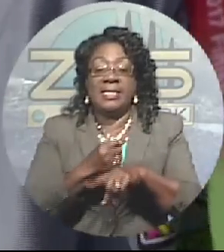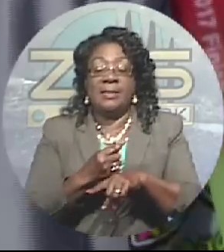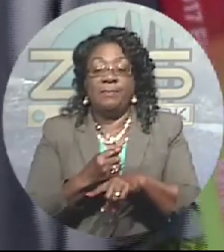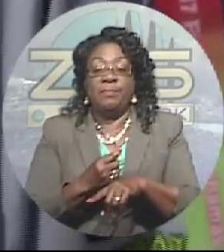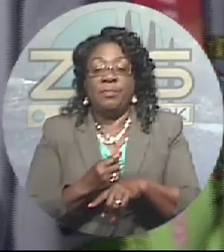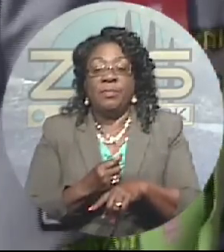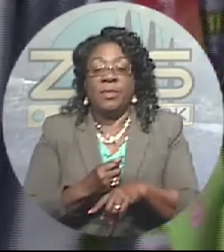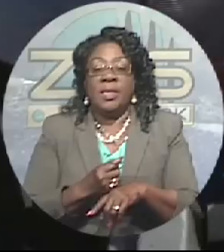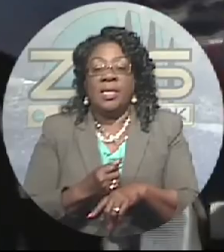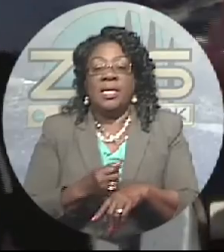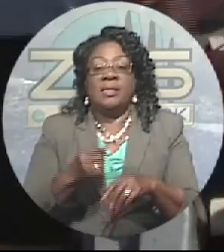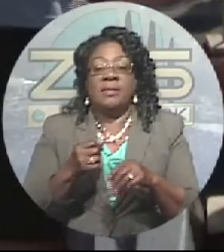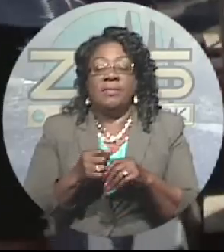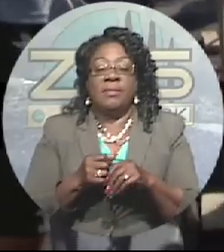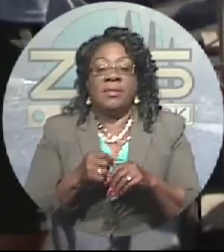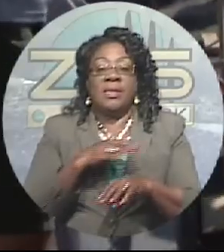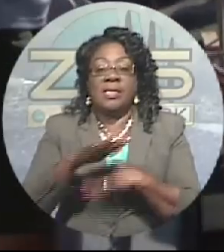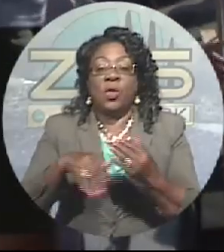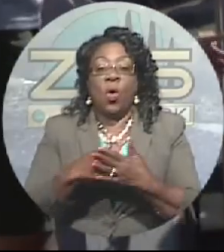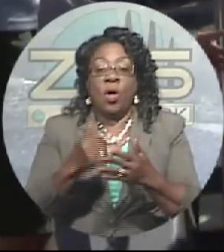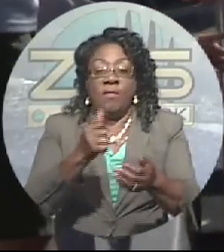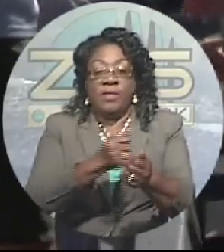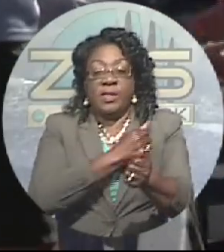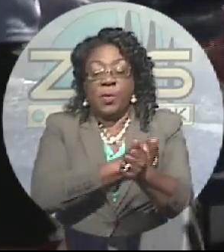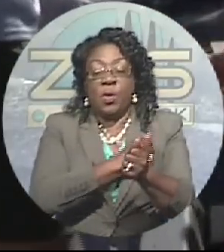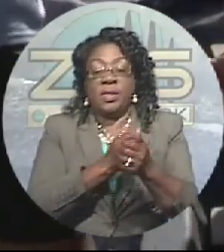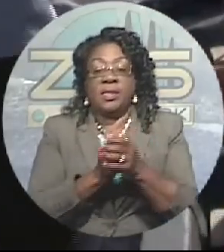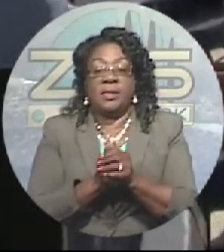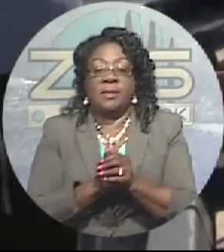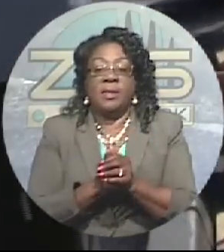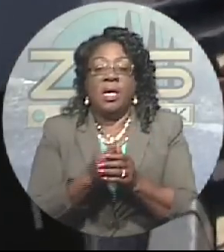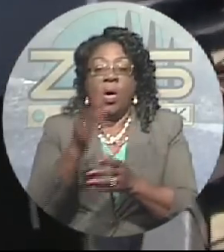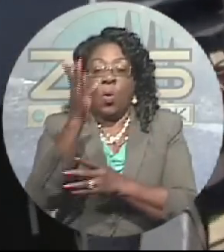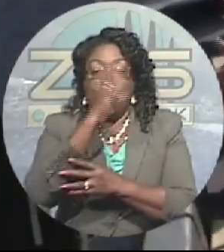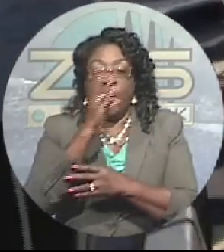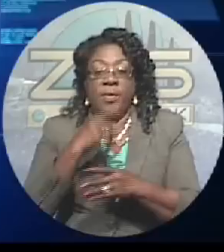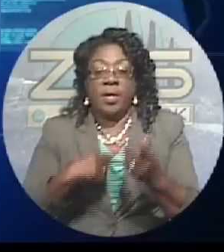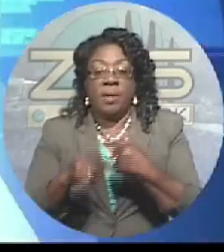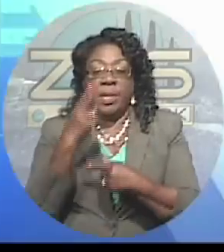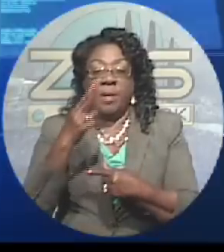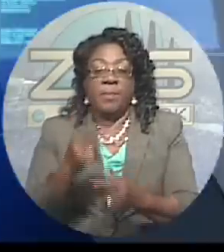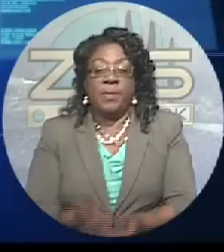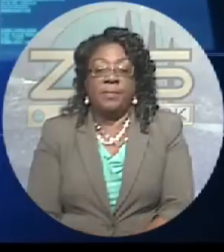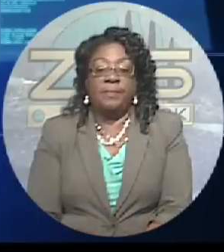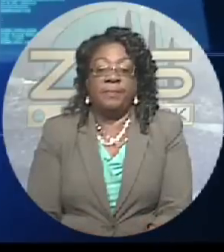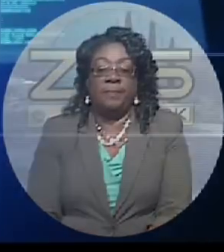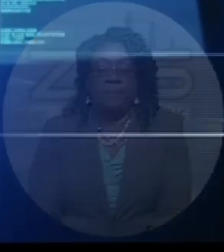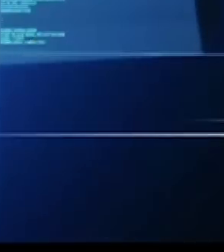straight was really, really awesome. And that will do it for sports. Stay tuned, checking weather still to come.